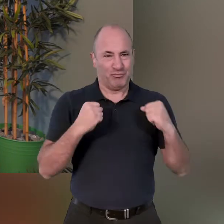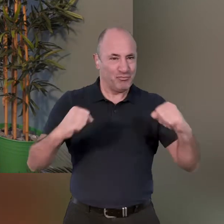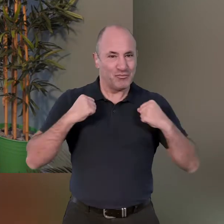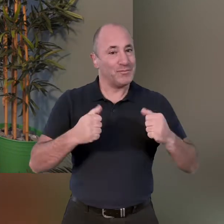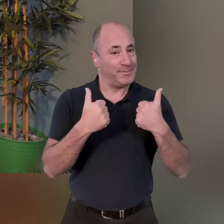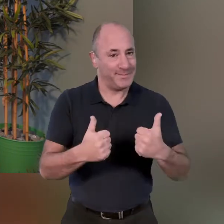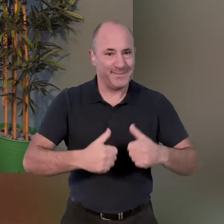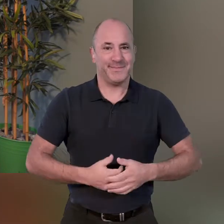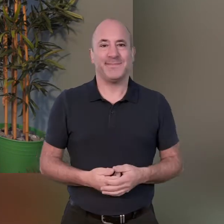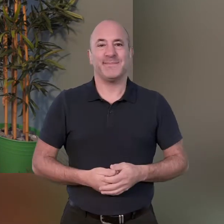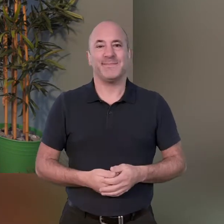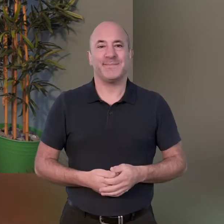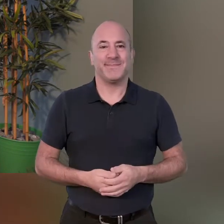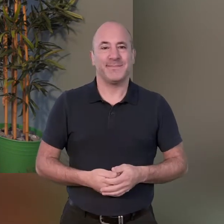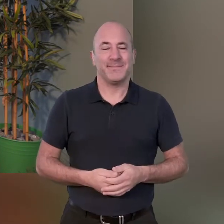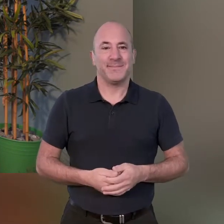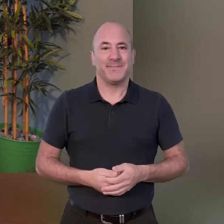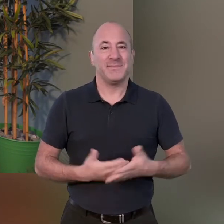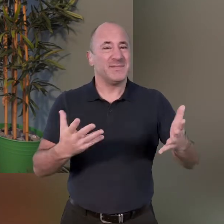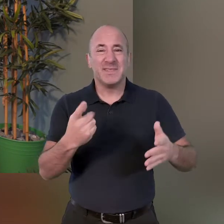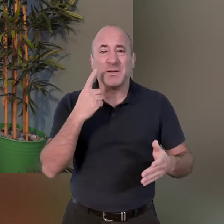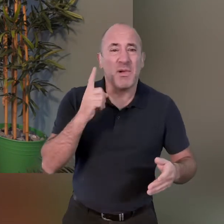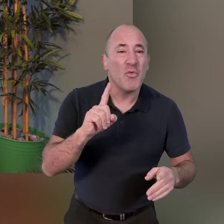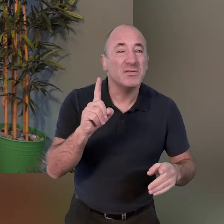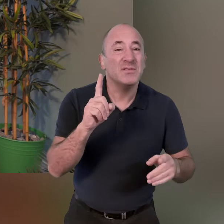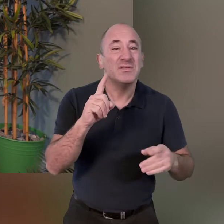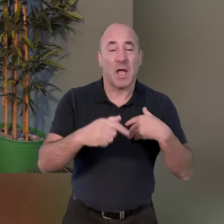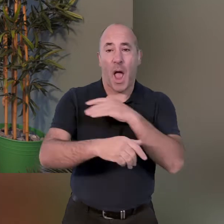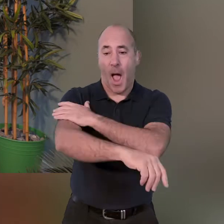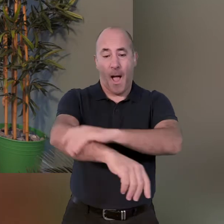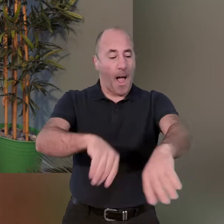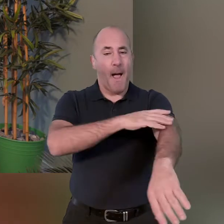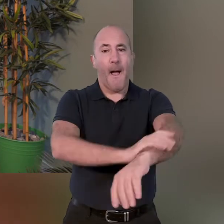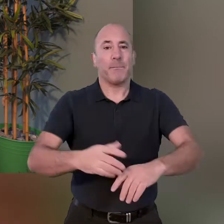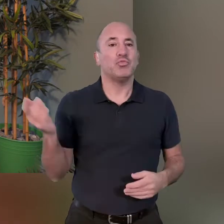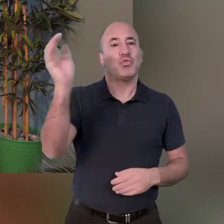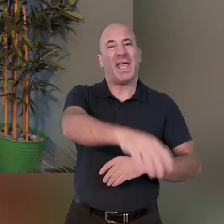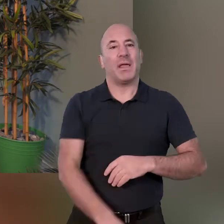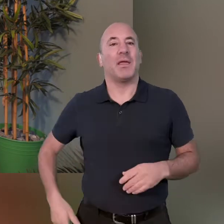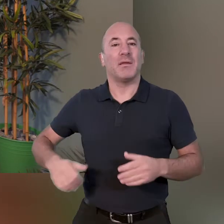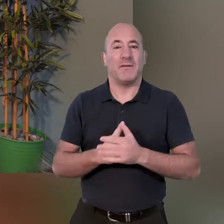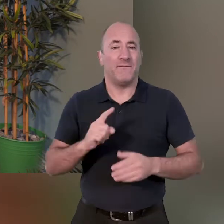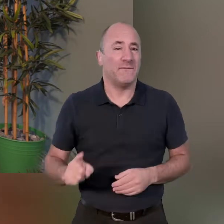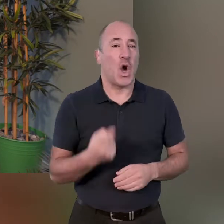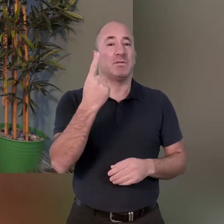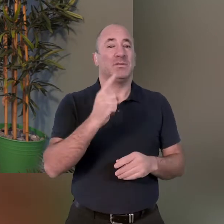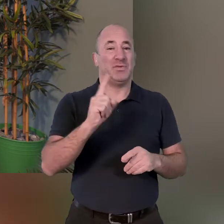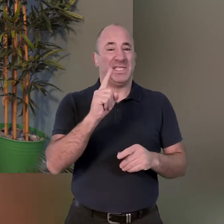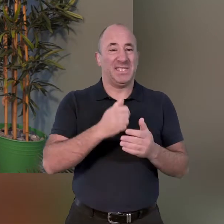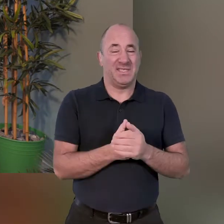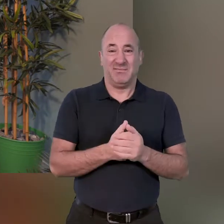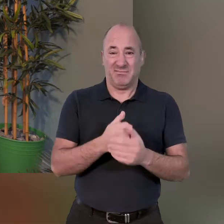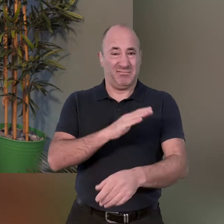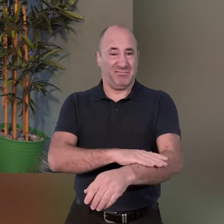physically ready for the session ahead of us. And to do that, simply we're going to do some swinging of our arms. The first one we are going to